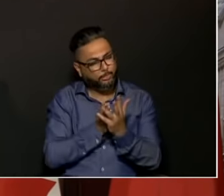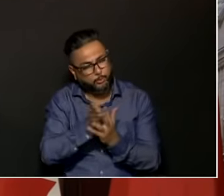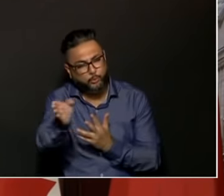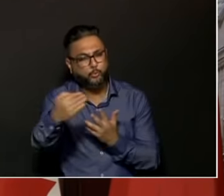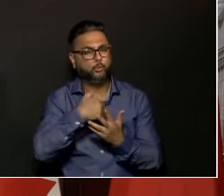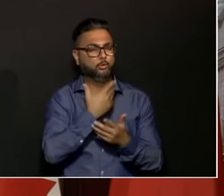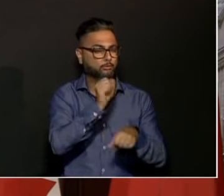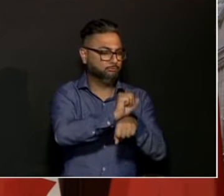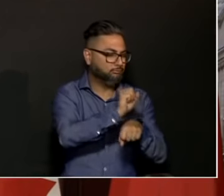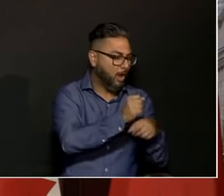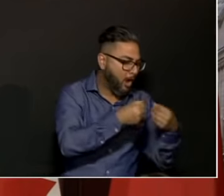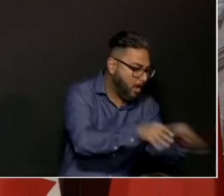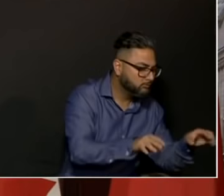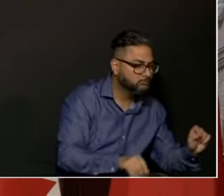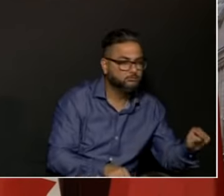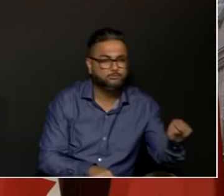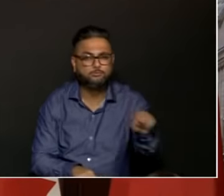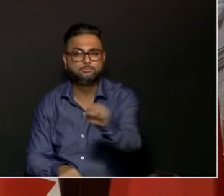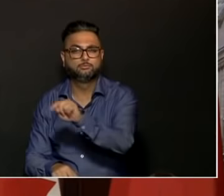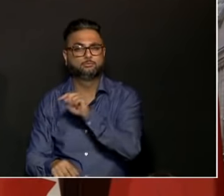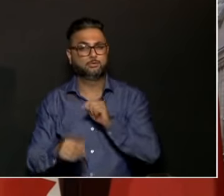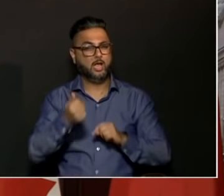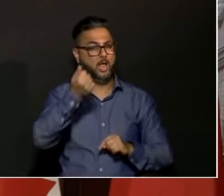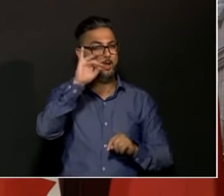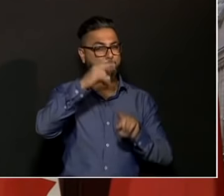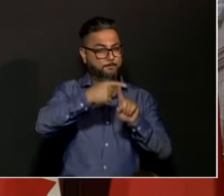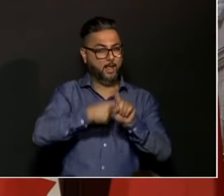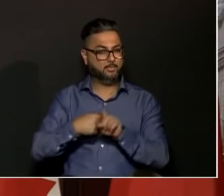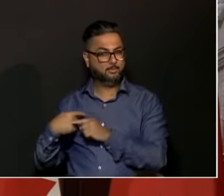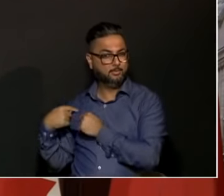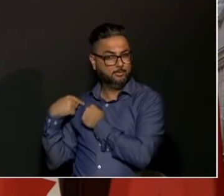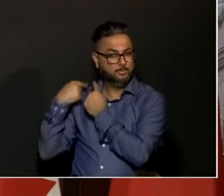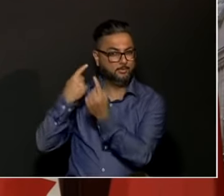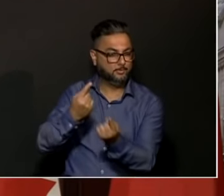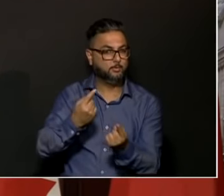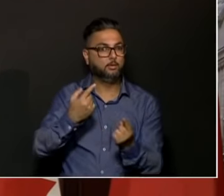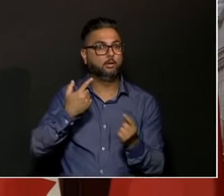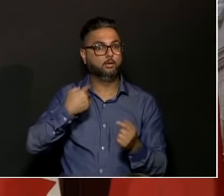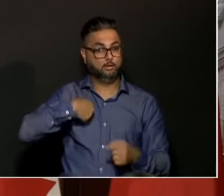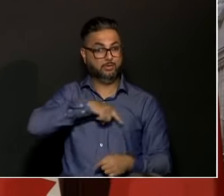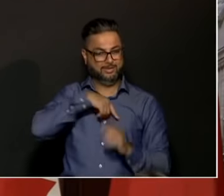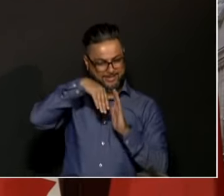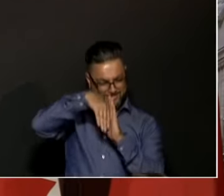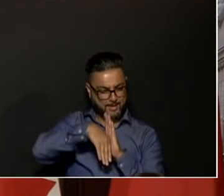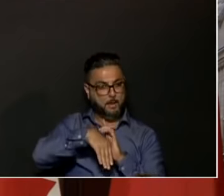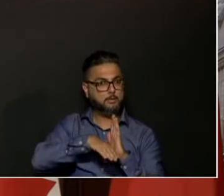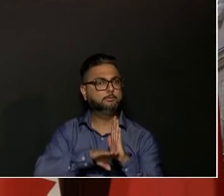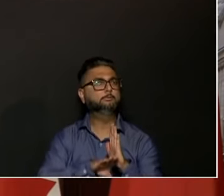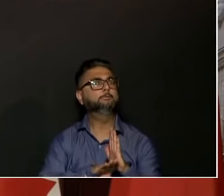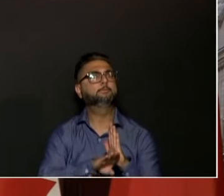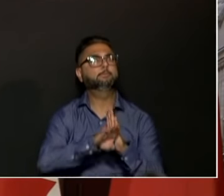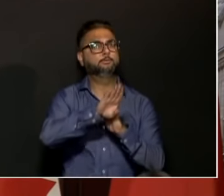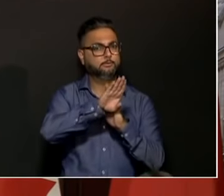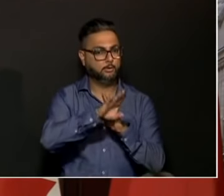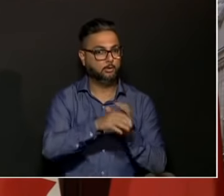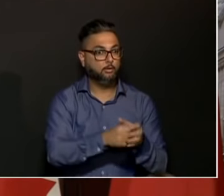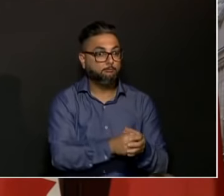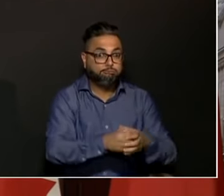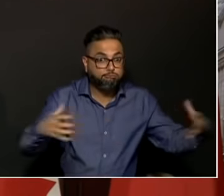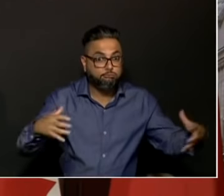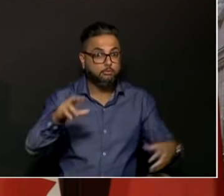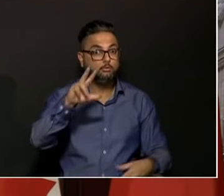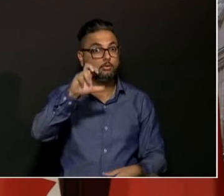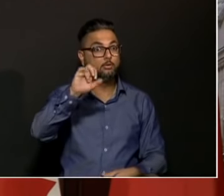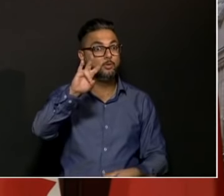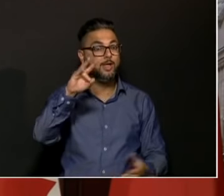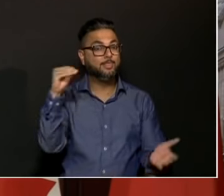pandemic. In a short period of 18 months, we were able to create an environment for 307,000 new jobs. And I